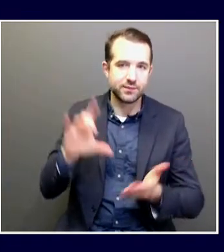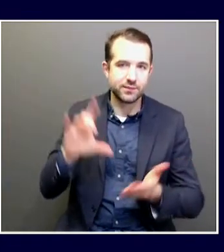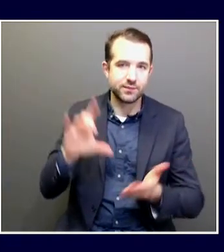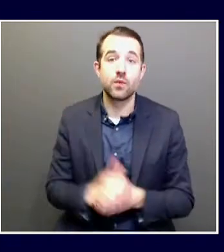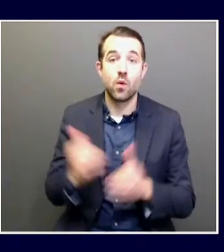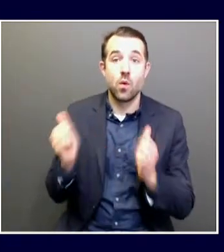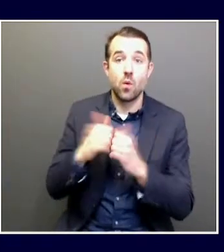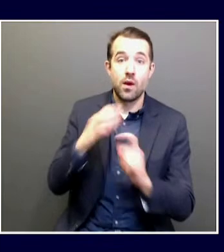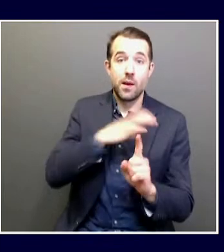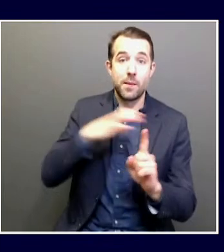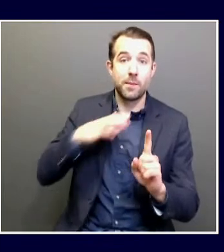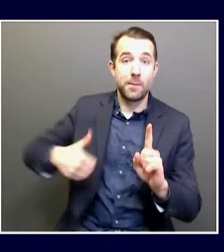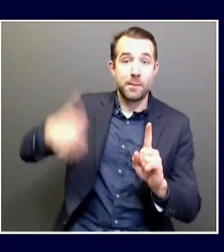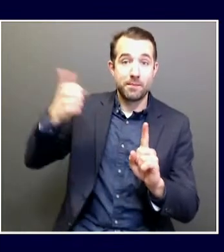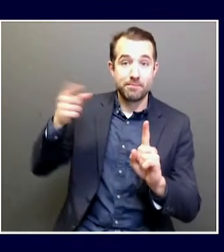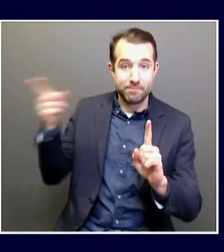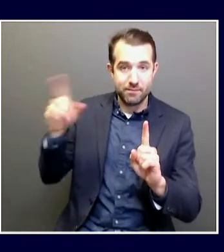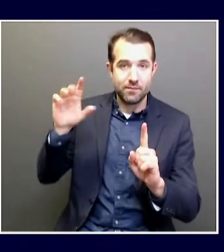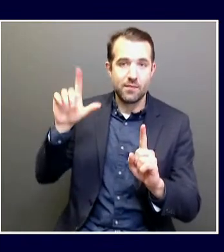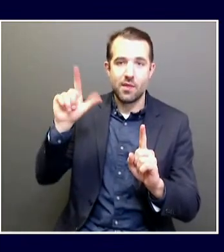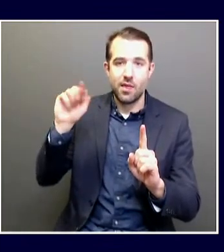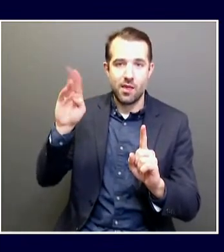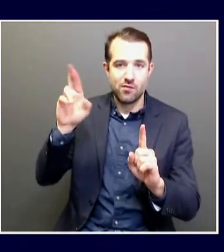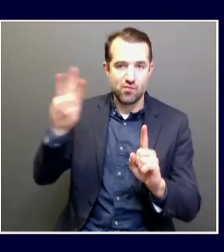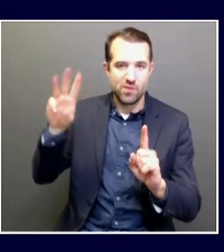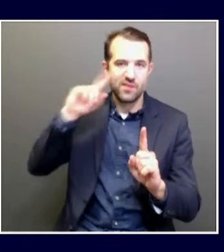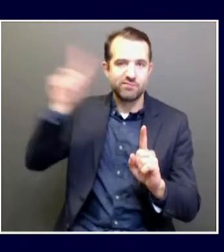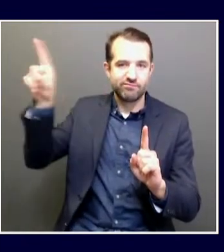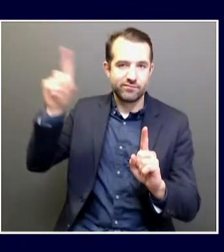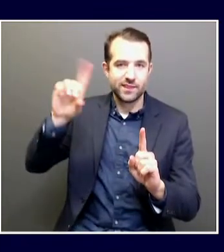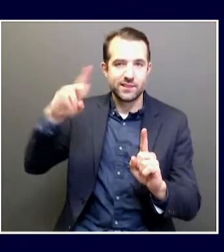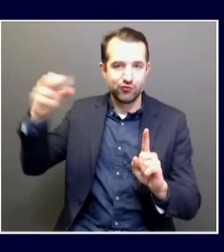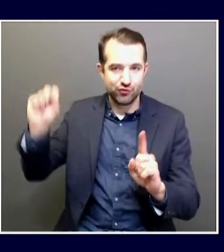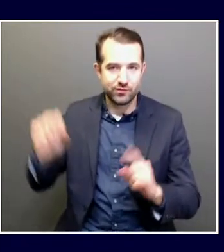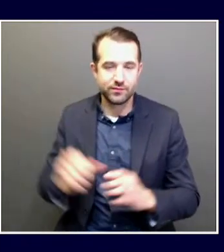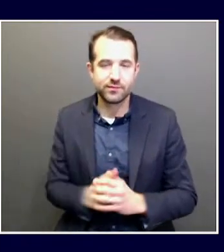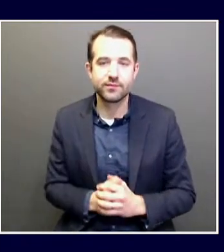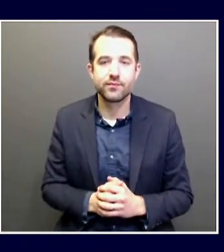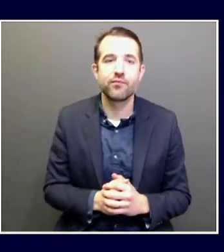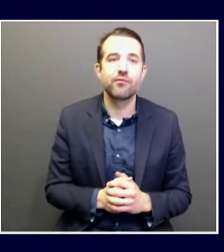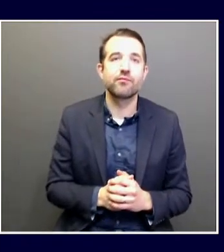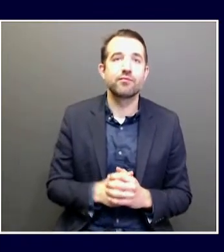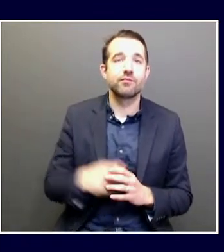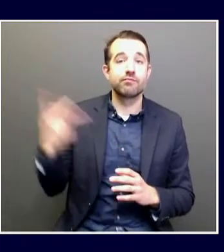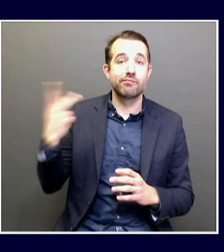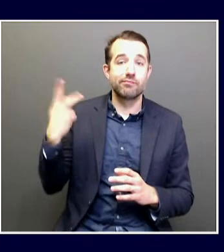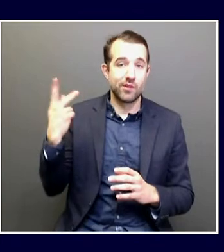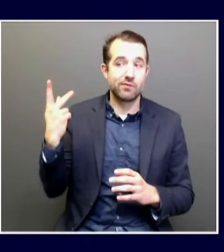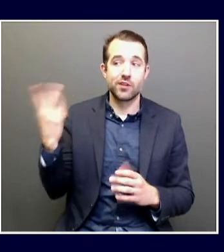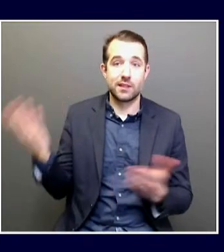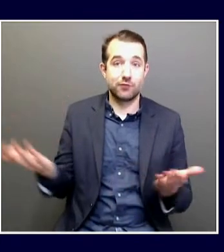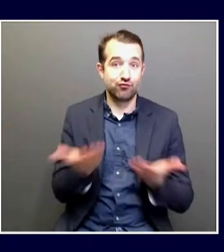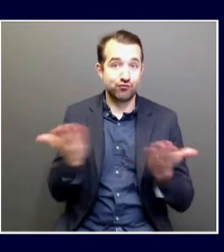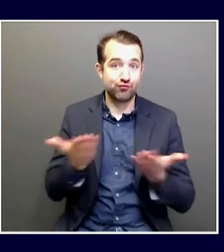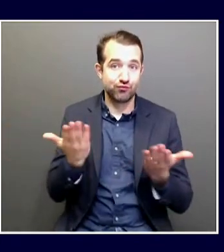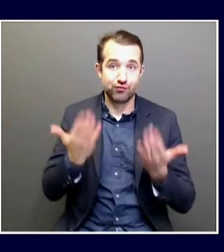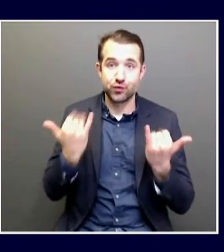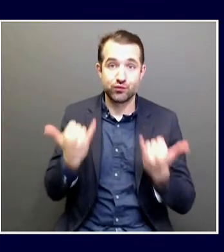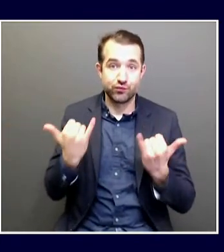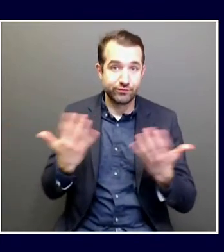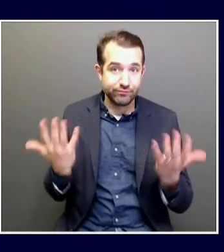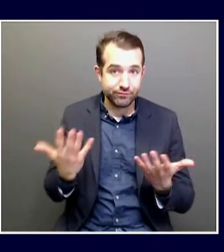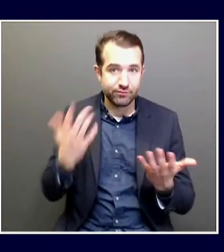Jean Lambrew from Maine's Department of Health and Human Services. Commissioner Lambrew and I are pleased to be with everyone this afternoon